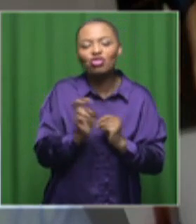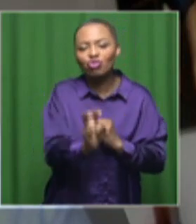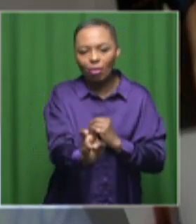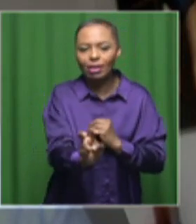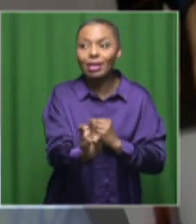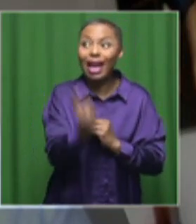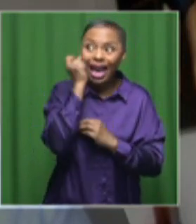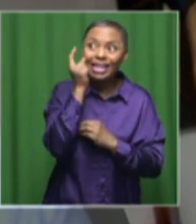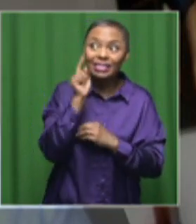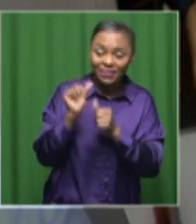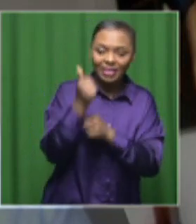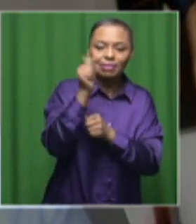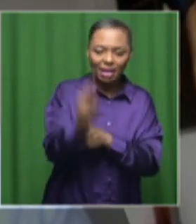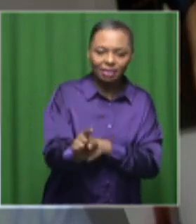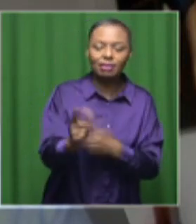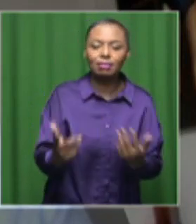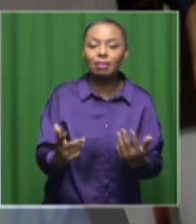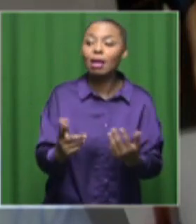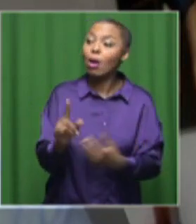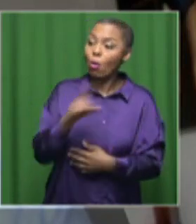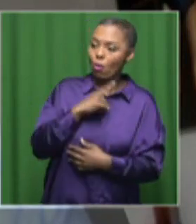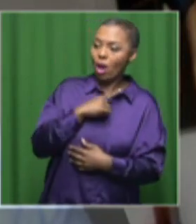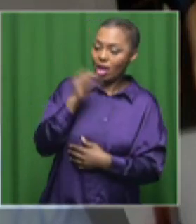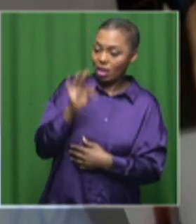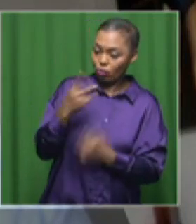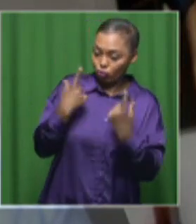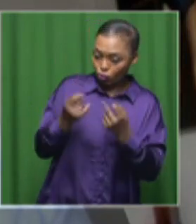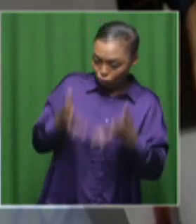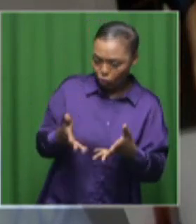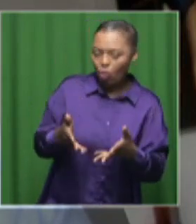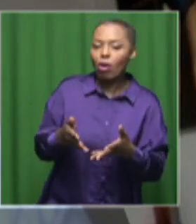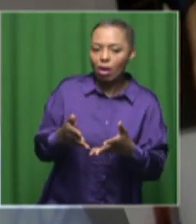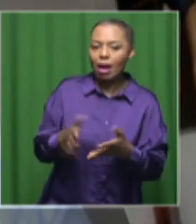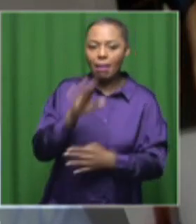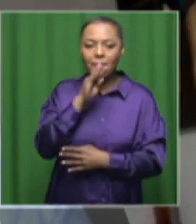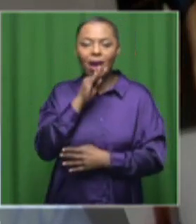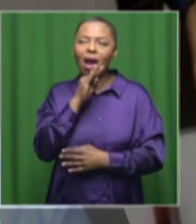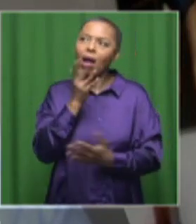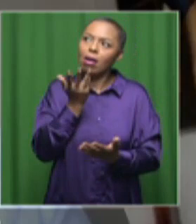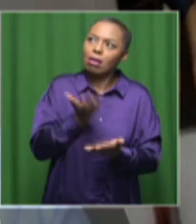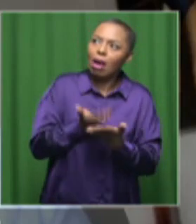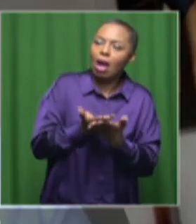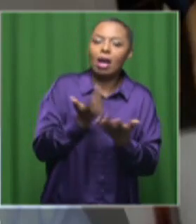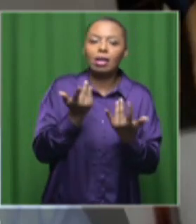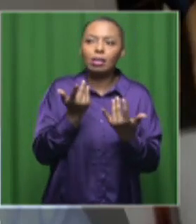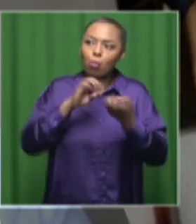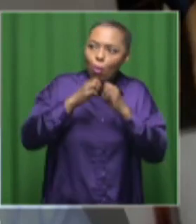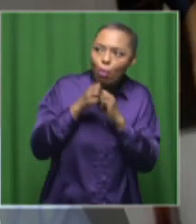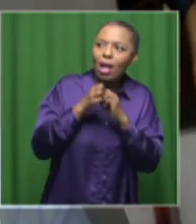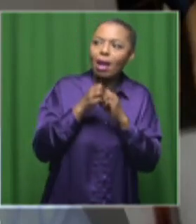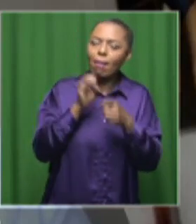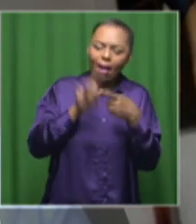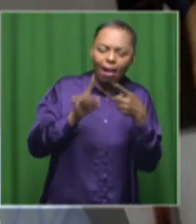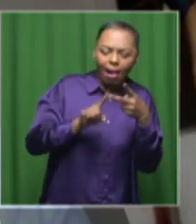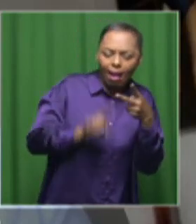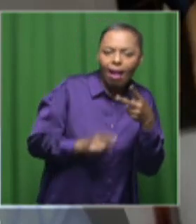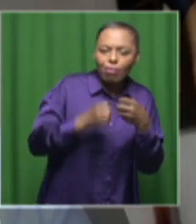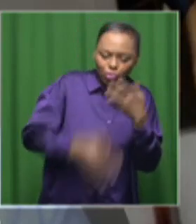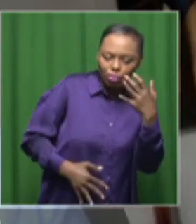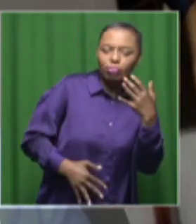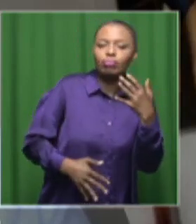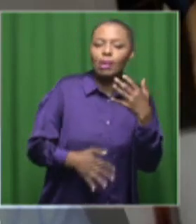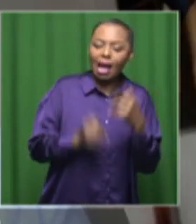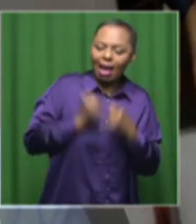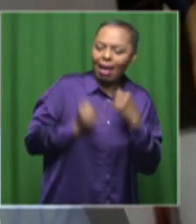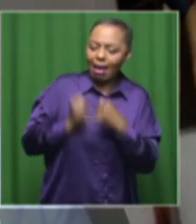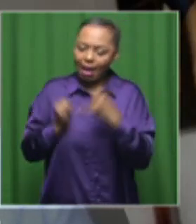are good statistical procedures now that we can actually quite neatly deal with problems such as the areas that